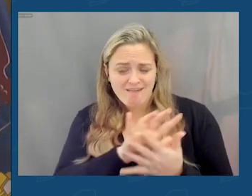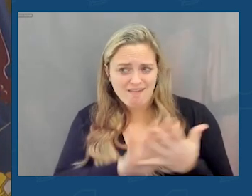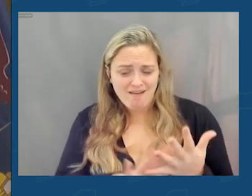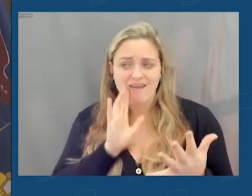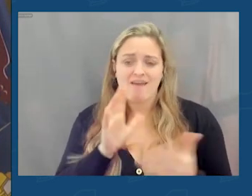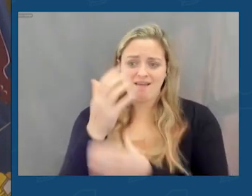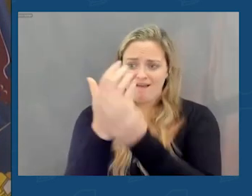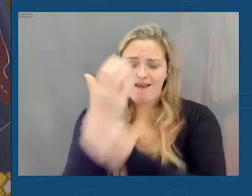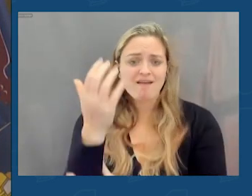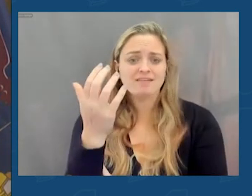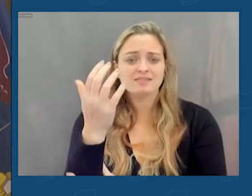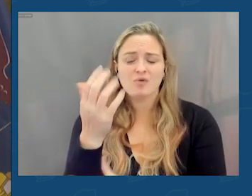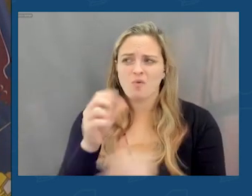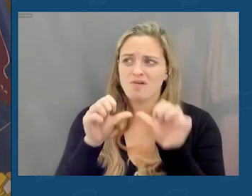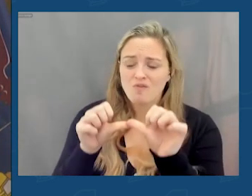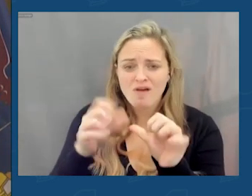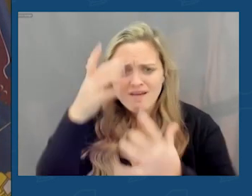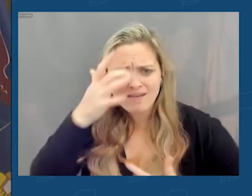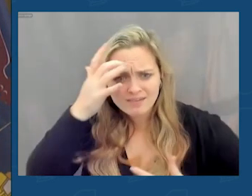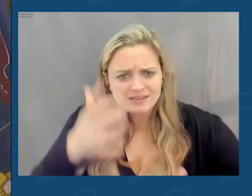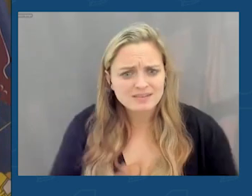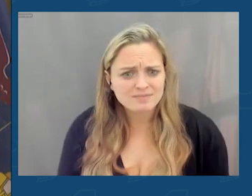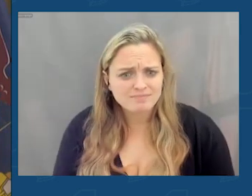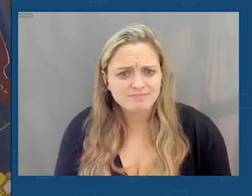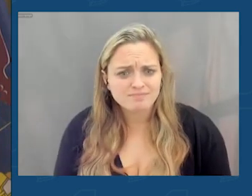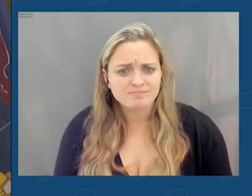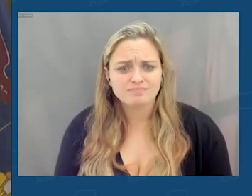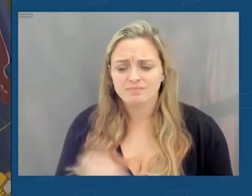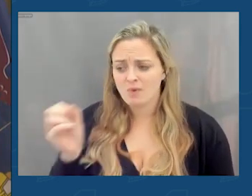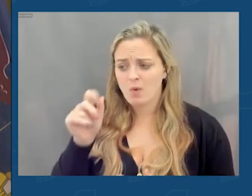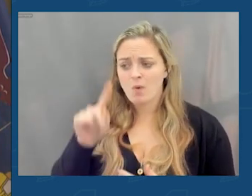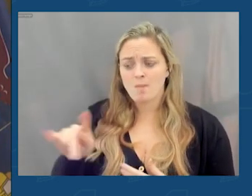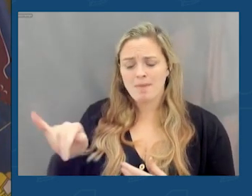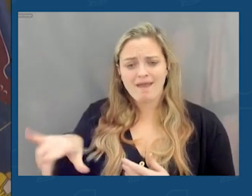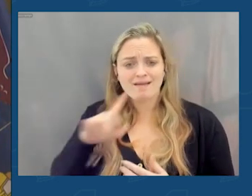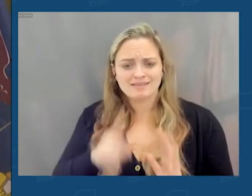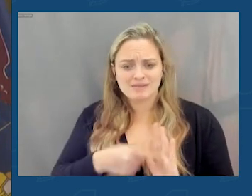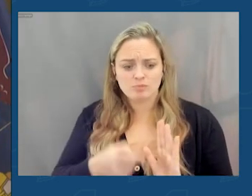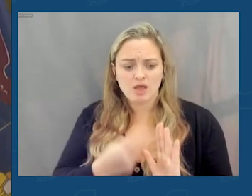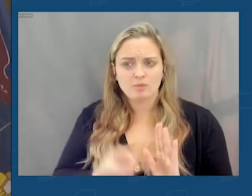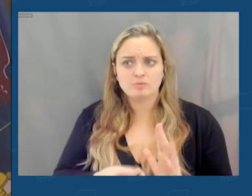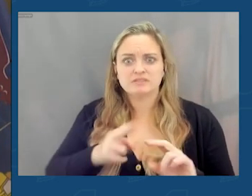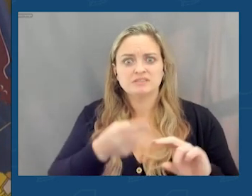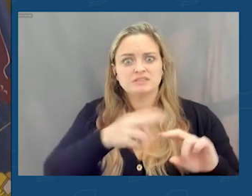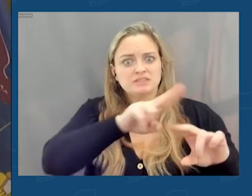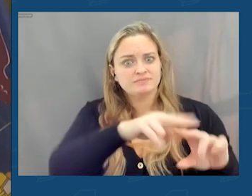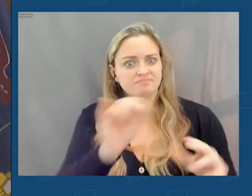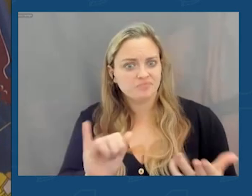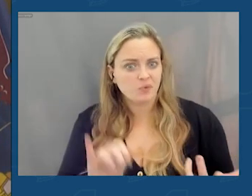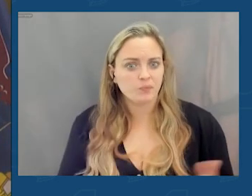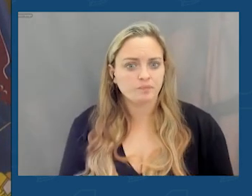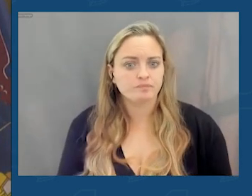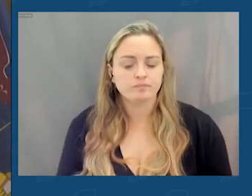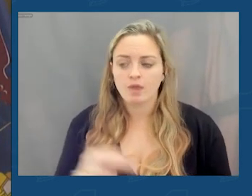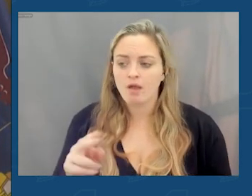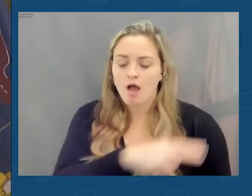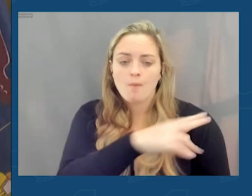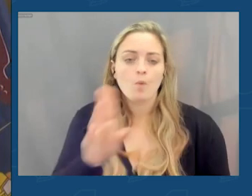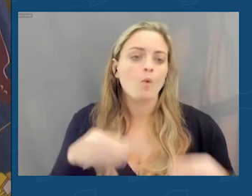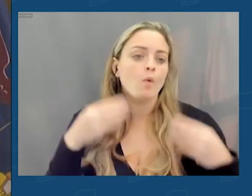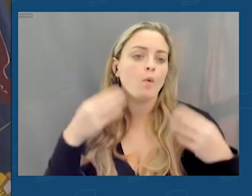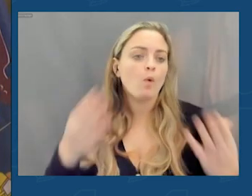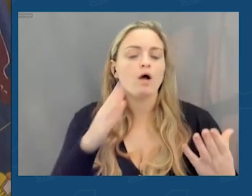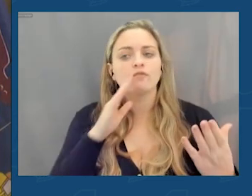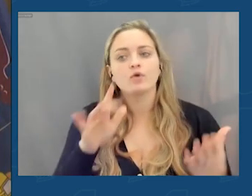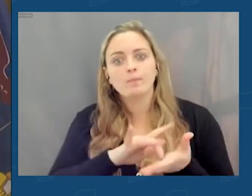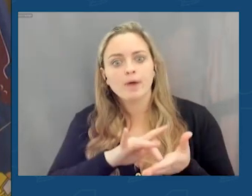or a chronic illness. Like I said, the copays can sometimes be so much as well. So hospitals sometimes will offer you a medical credit